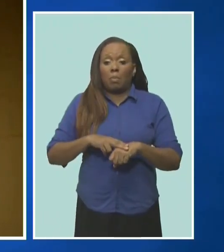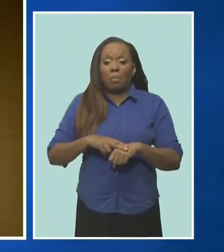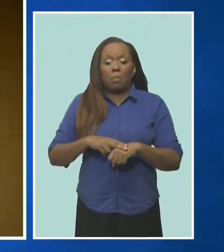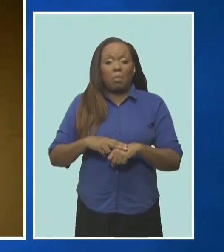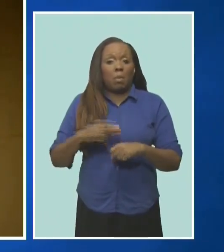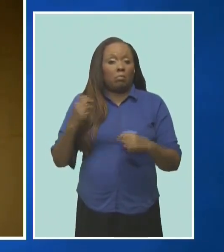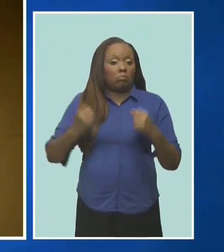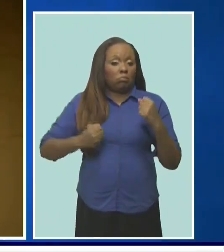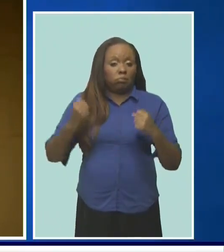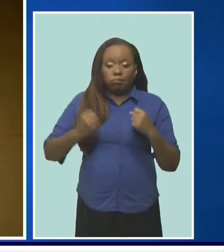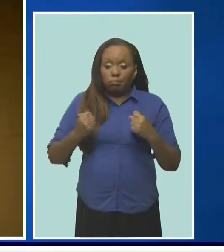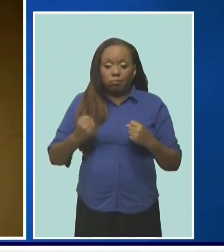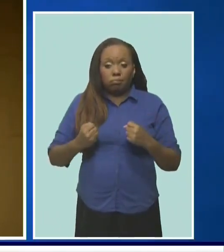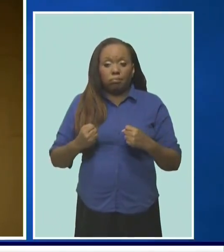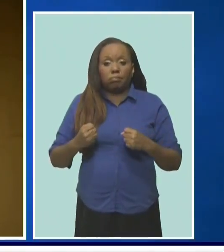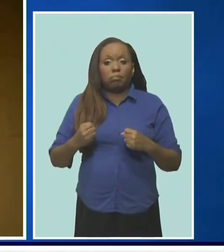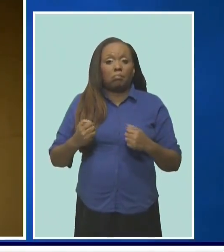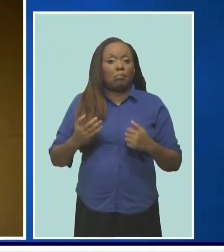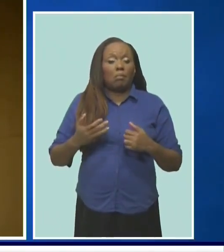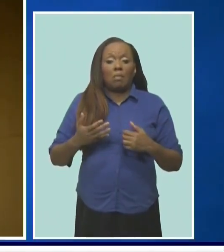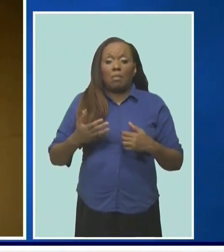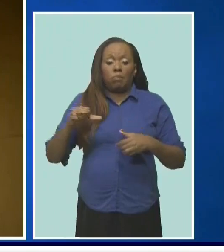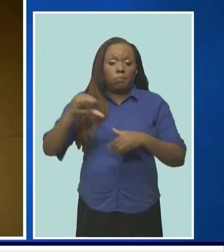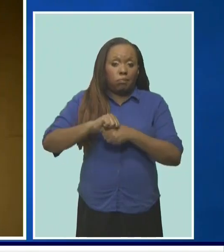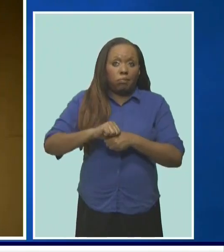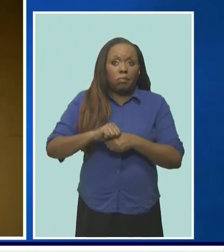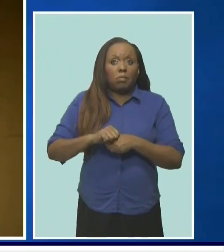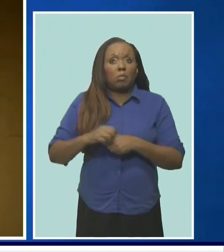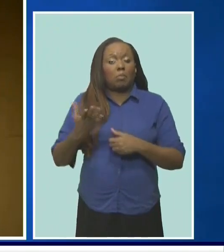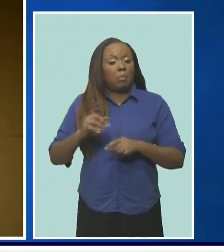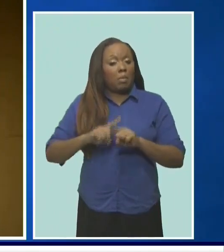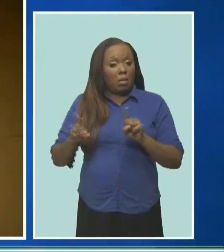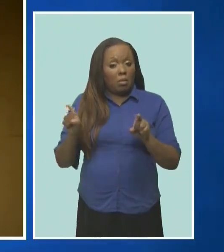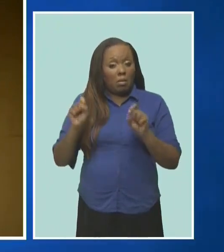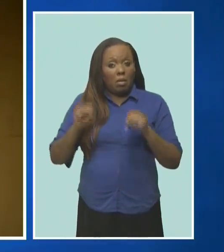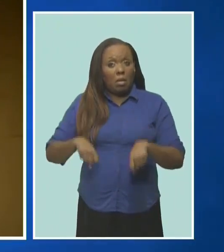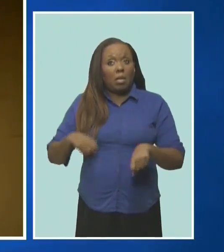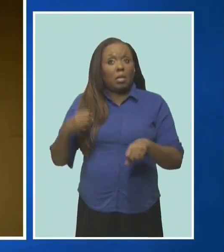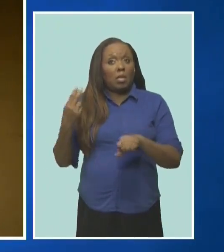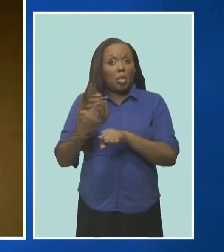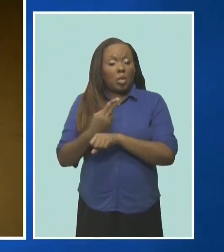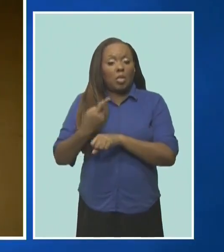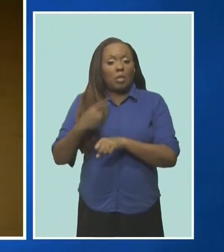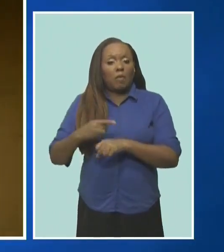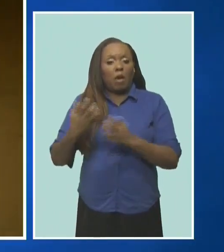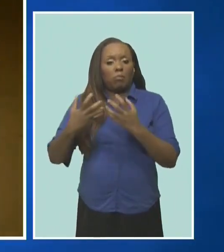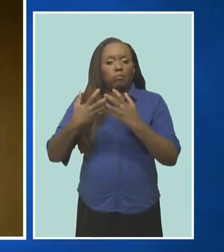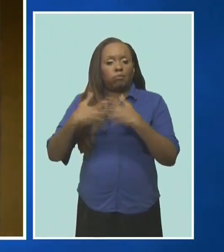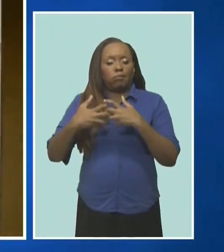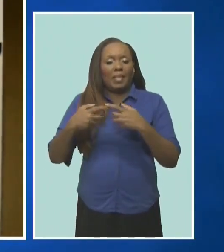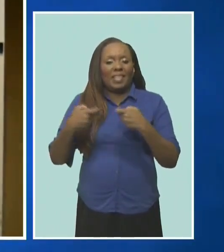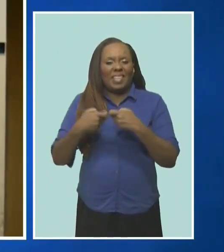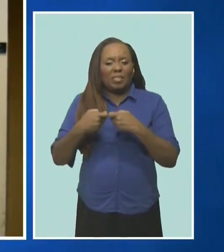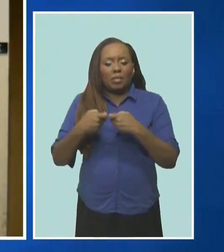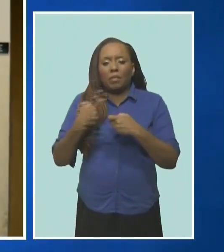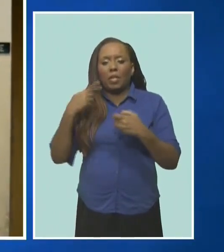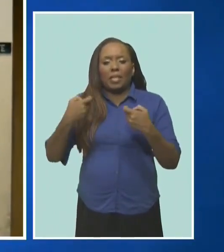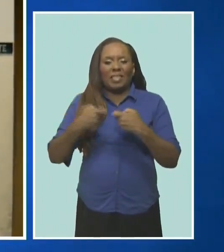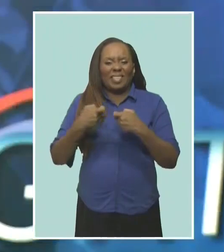one-time, same-day, very low-cost upgrade, but it could also be used to power electricity, which could then charge an electric